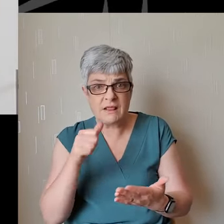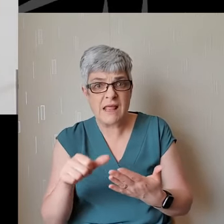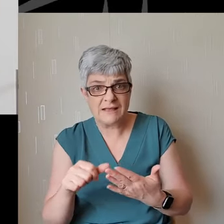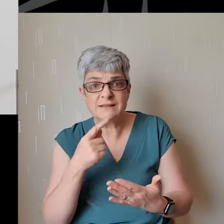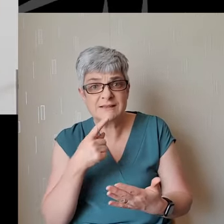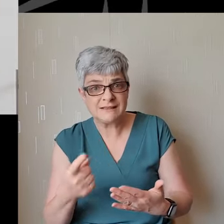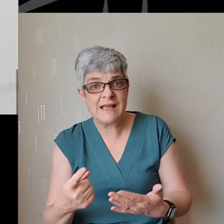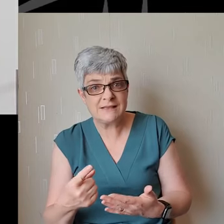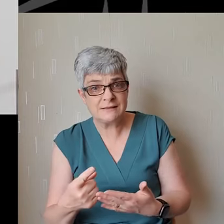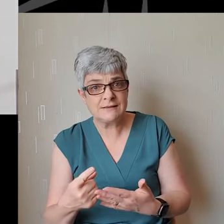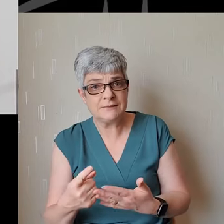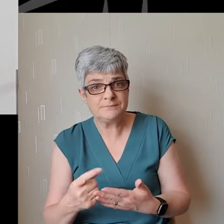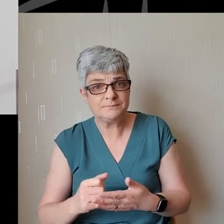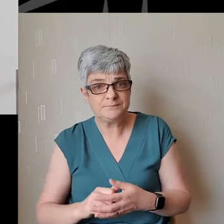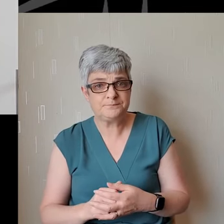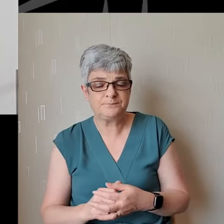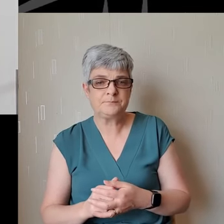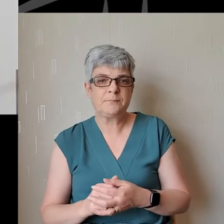Philippians.